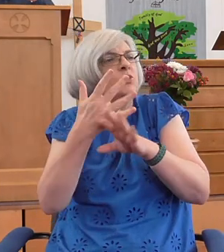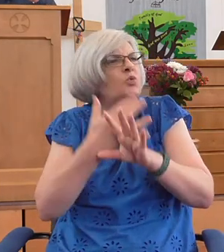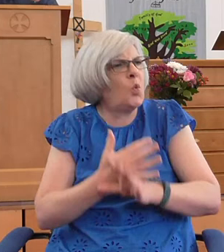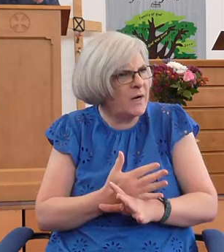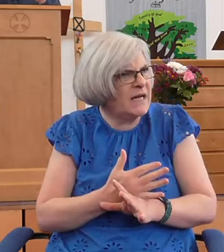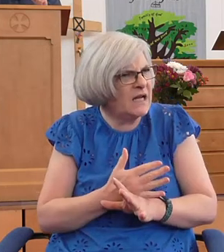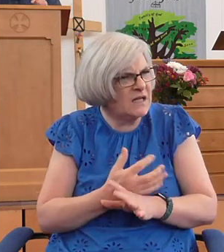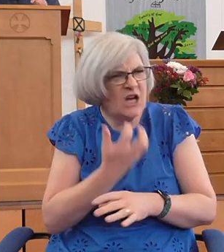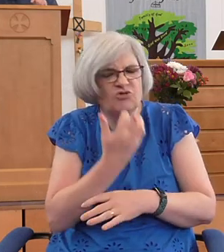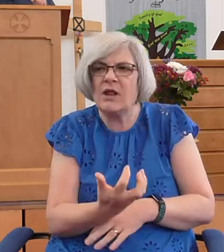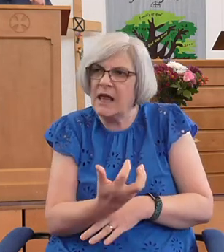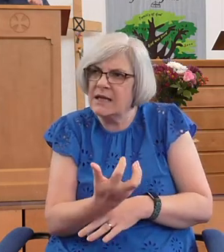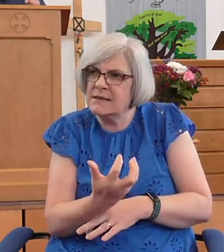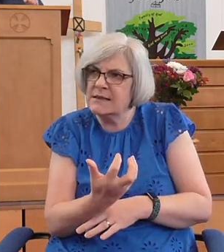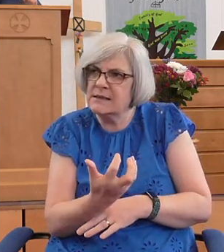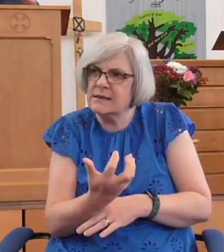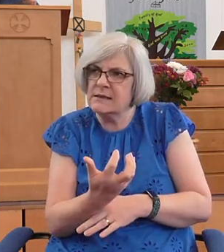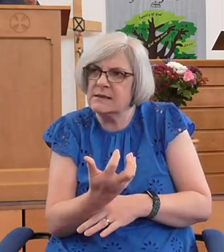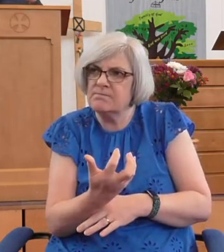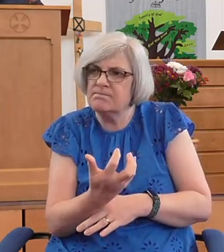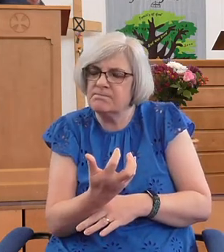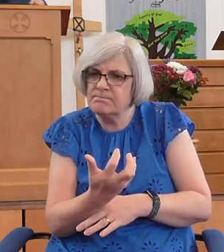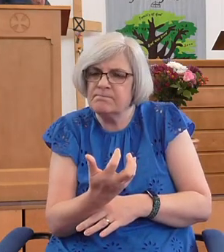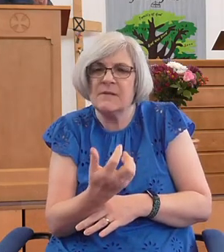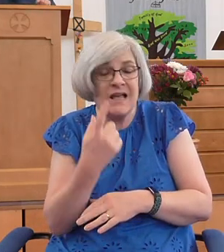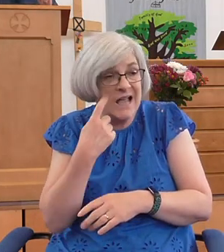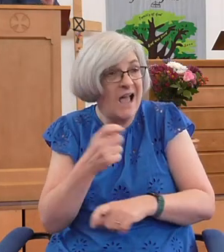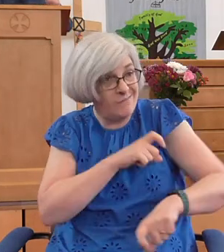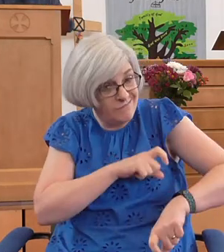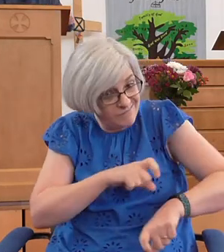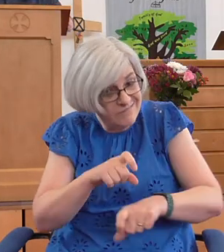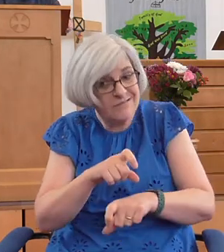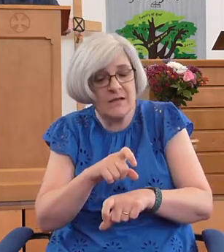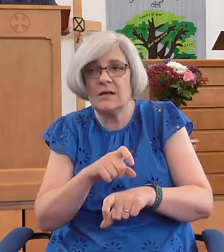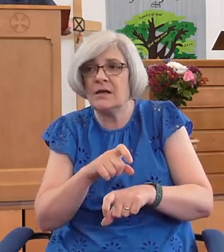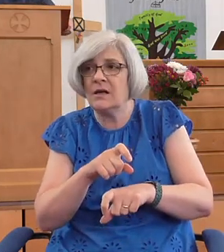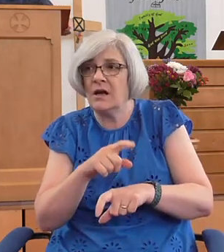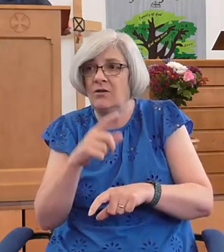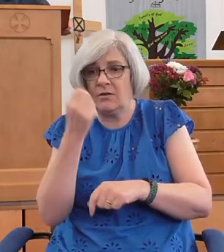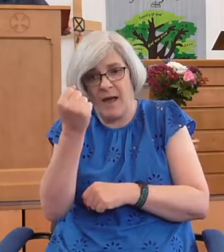this story of the Israelites can still serve as a reminder